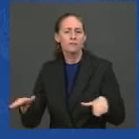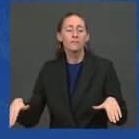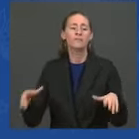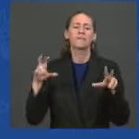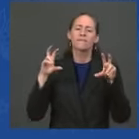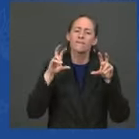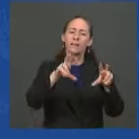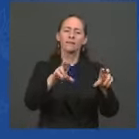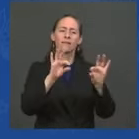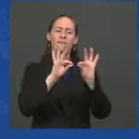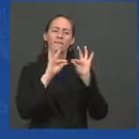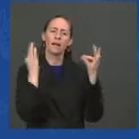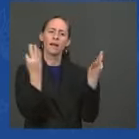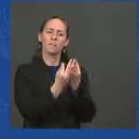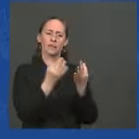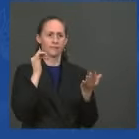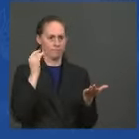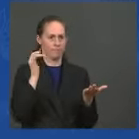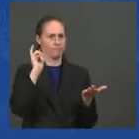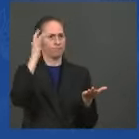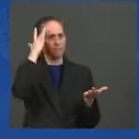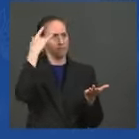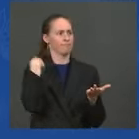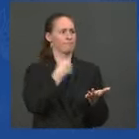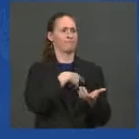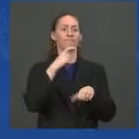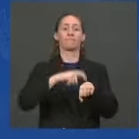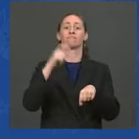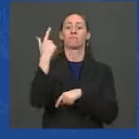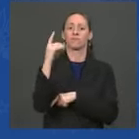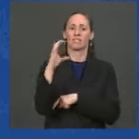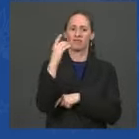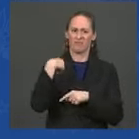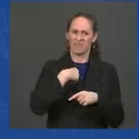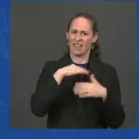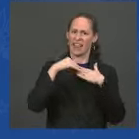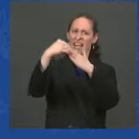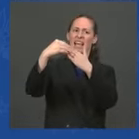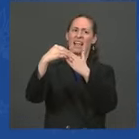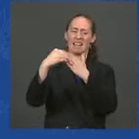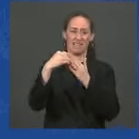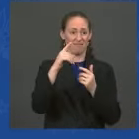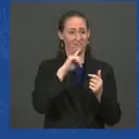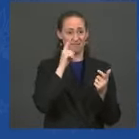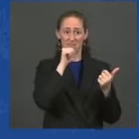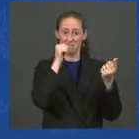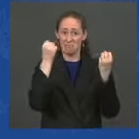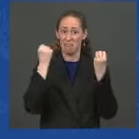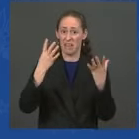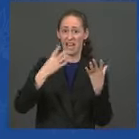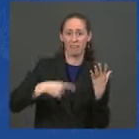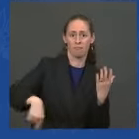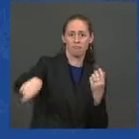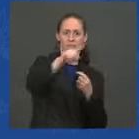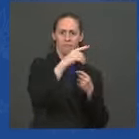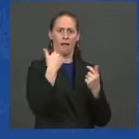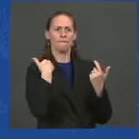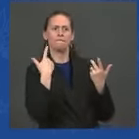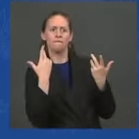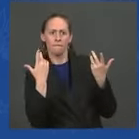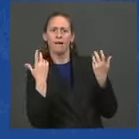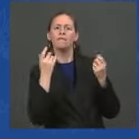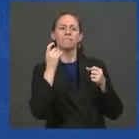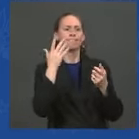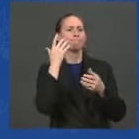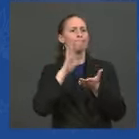we were able to lead the world in the 21st century. One of the few nations in the world had universal education for everyone, beginning at what was